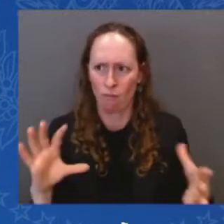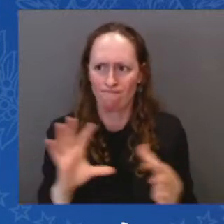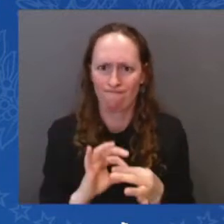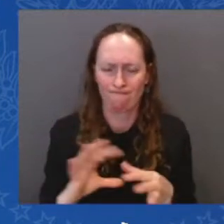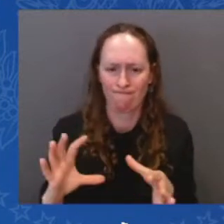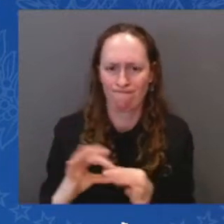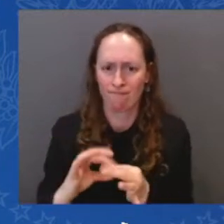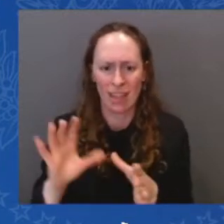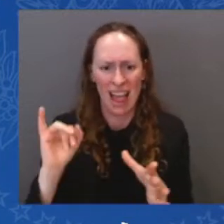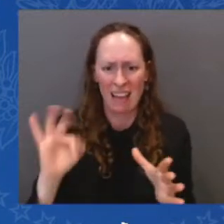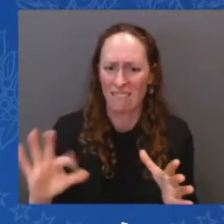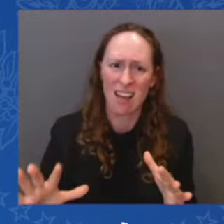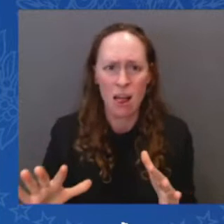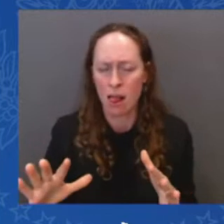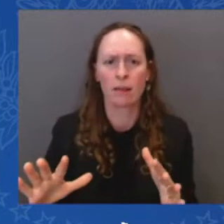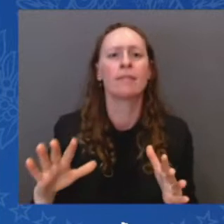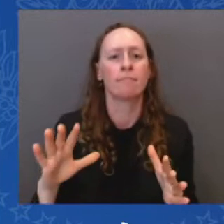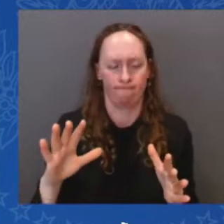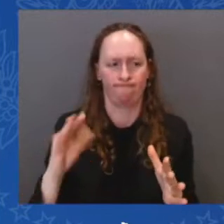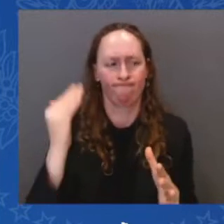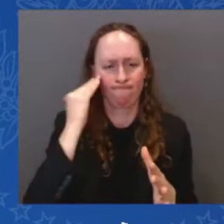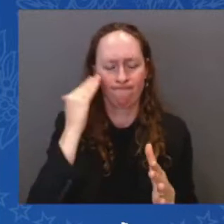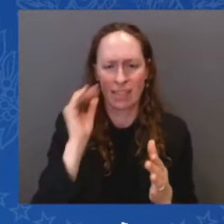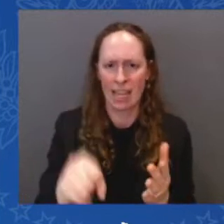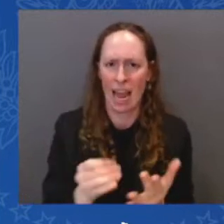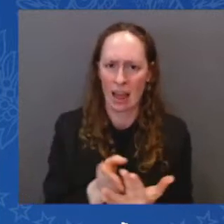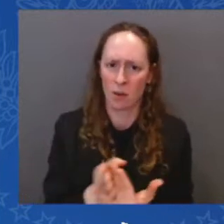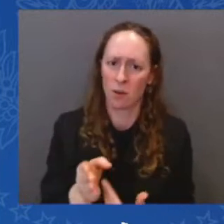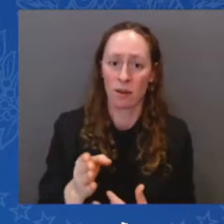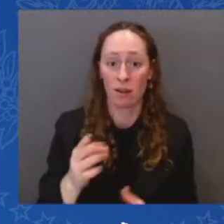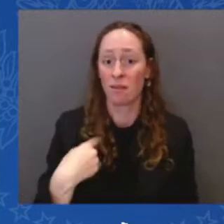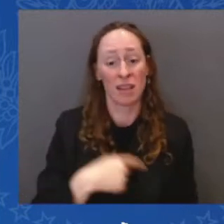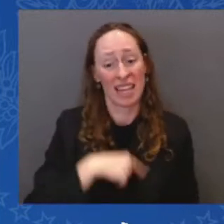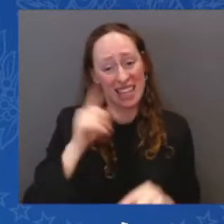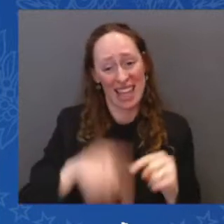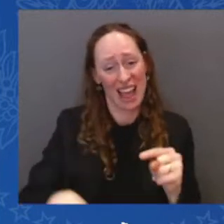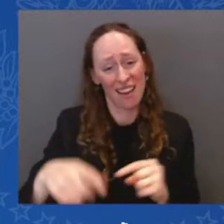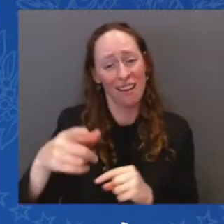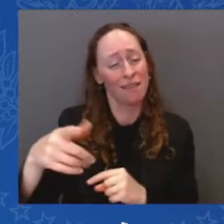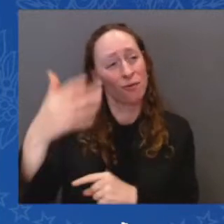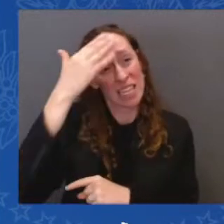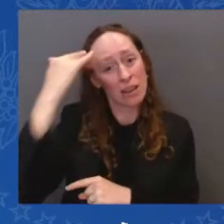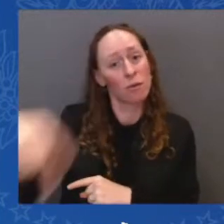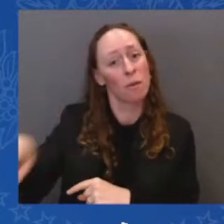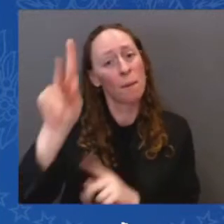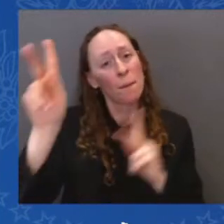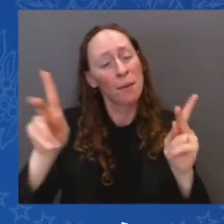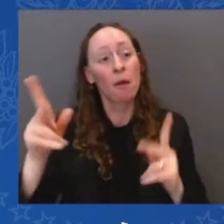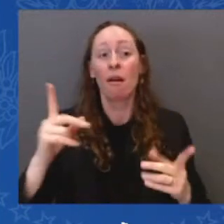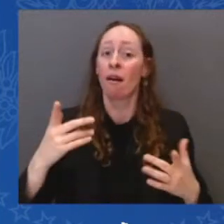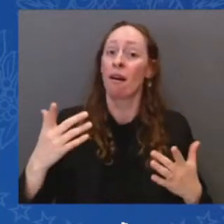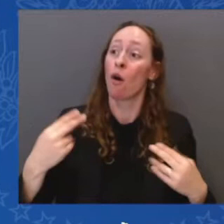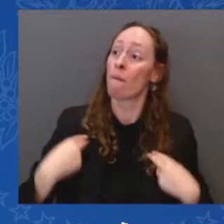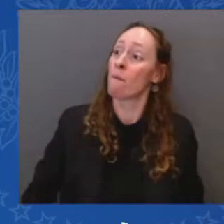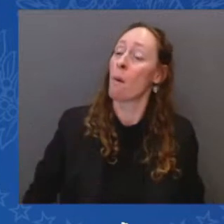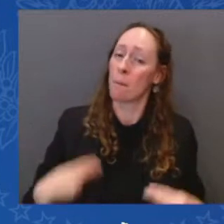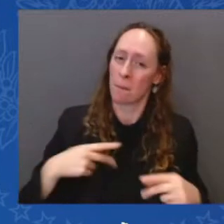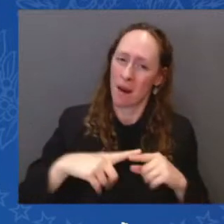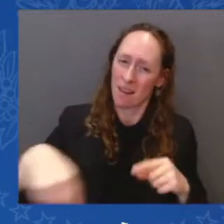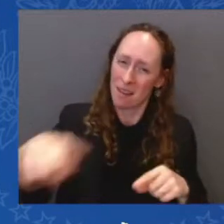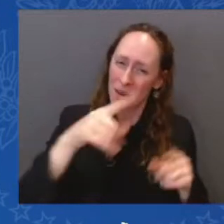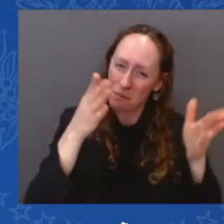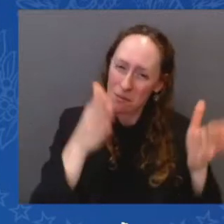humanity beneath the uniform. It's an enormous credit to each of them personally, an enormous asset for our